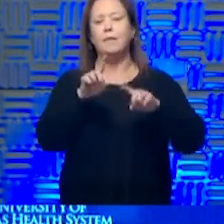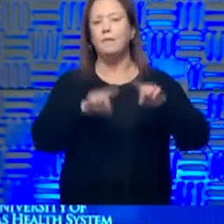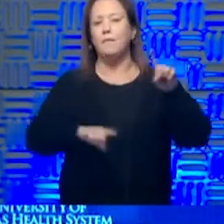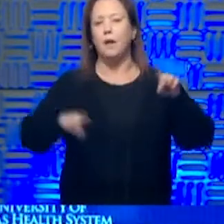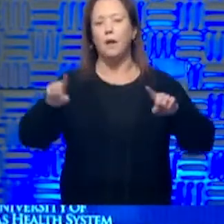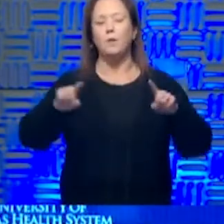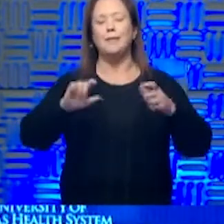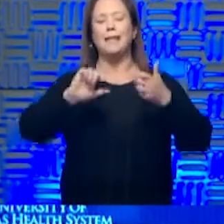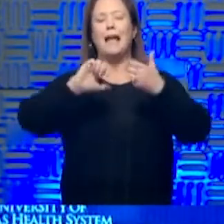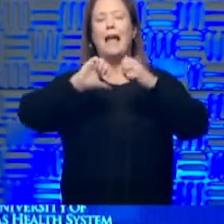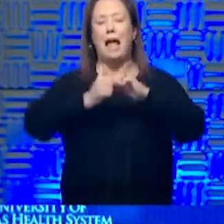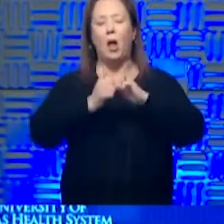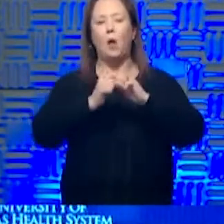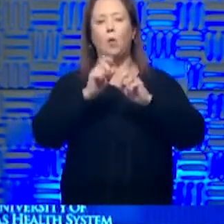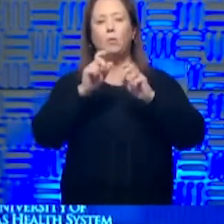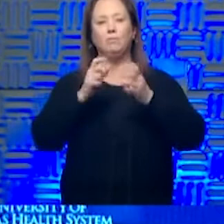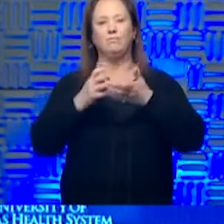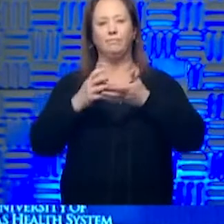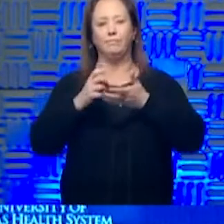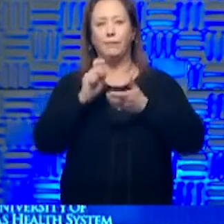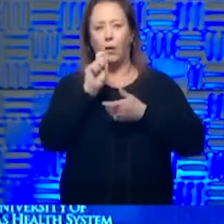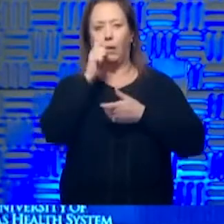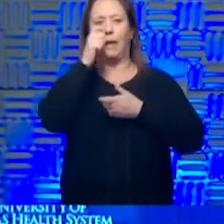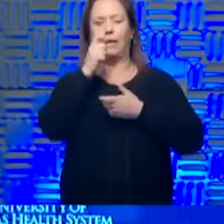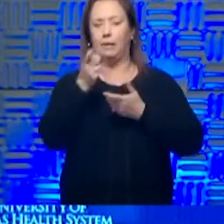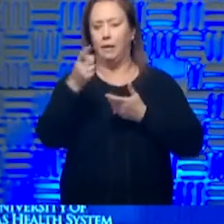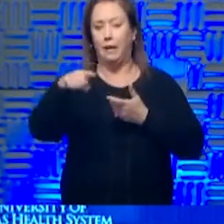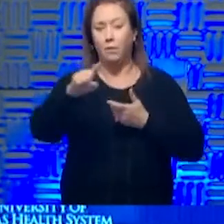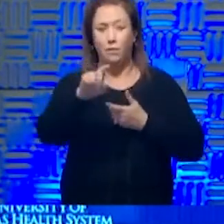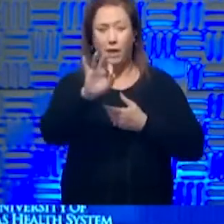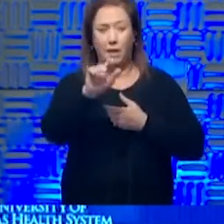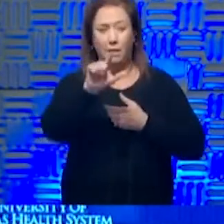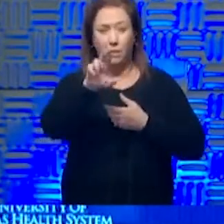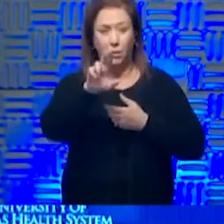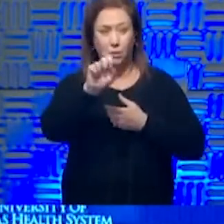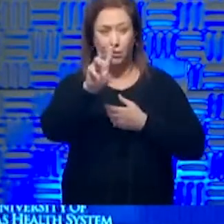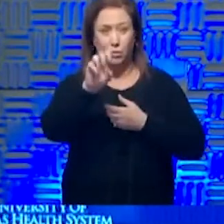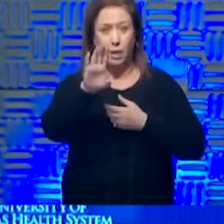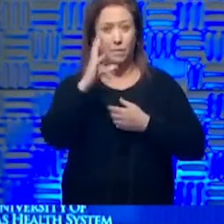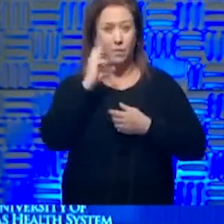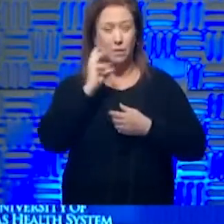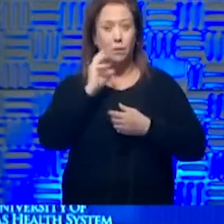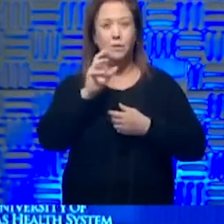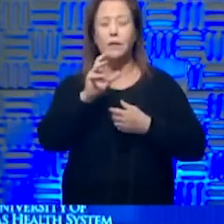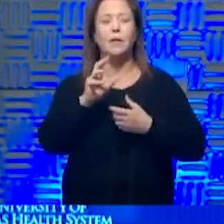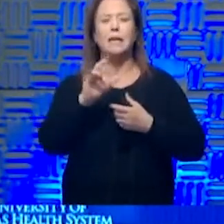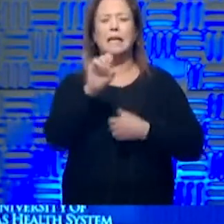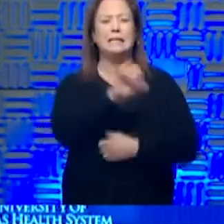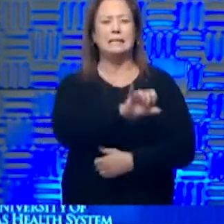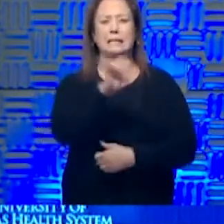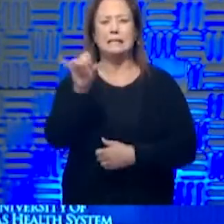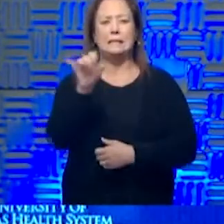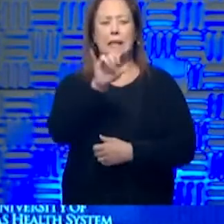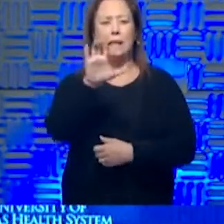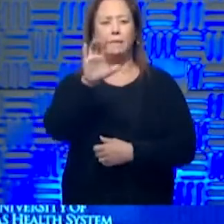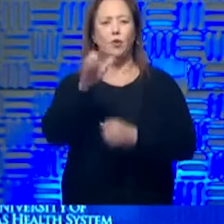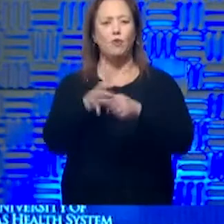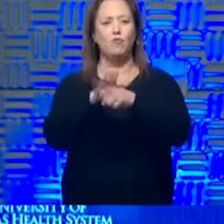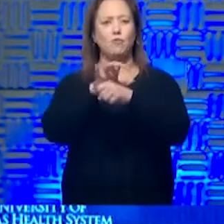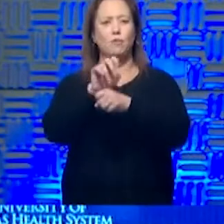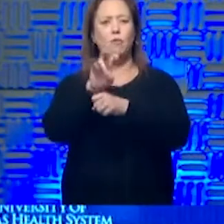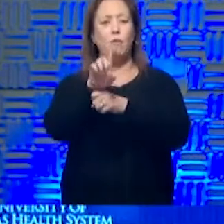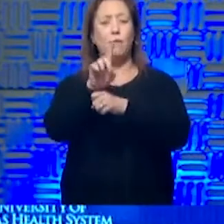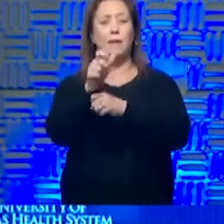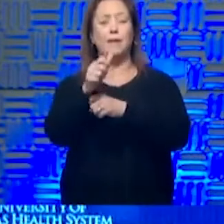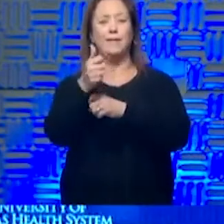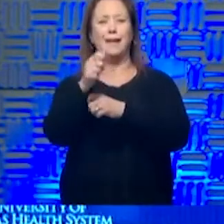people collect the swab. I don't know how many of you ever had a flu swab, but the swab that's used for the flu is actually the same one that's used for COVID-19,